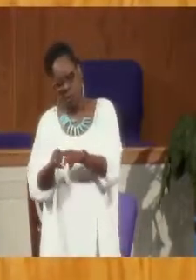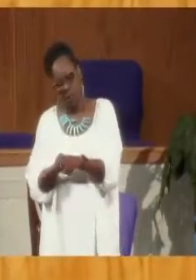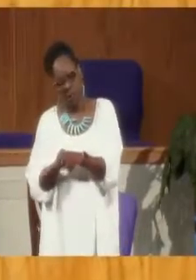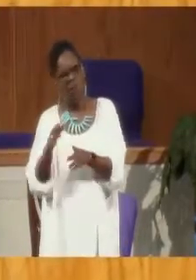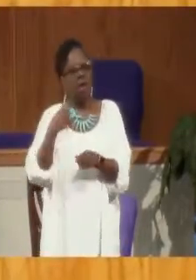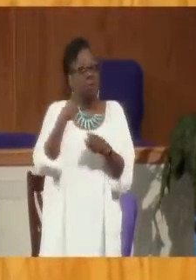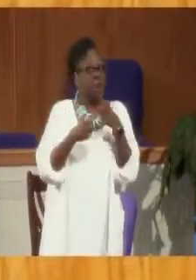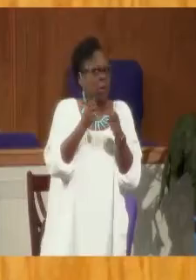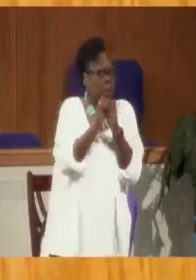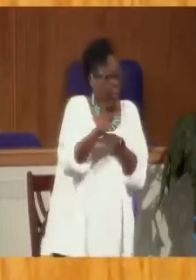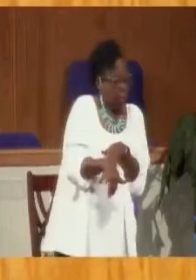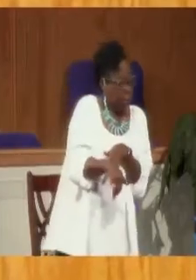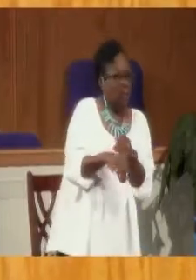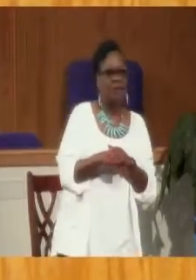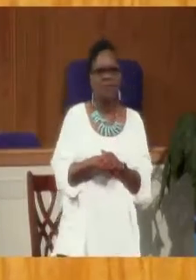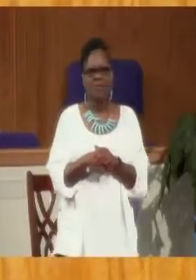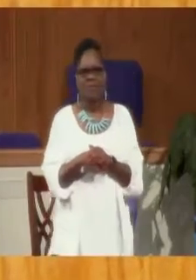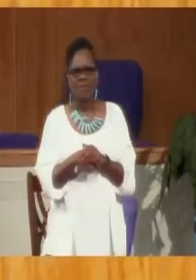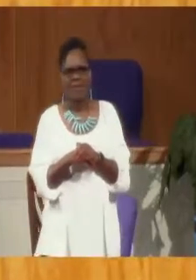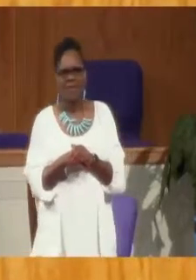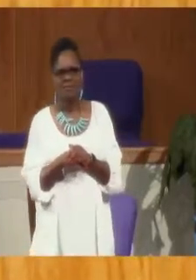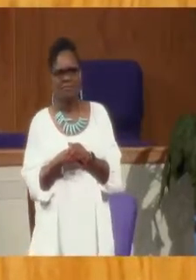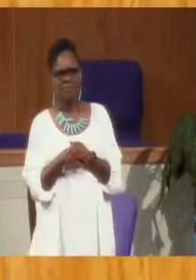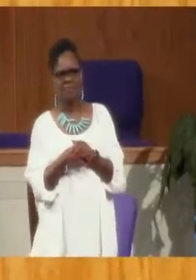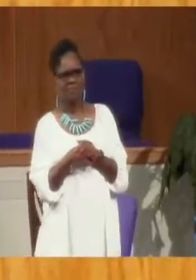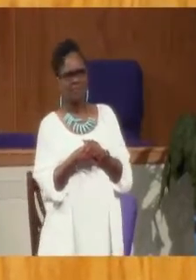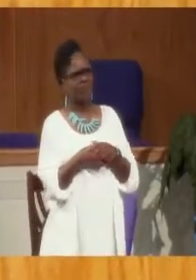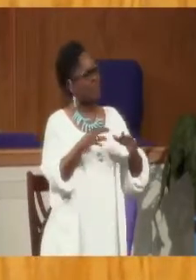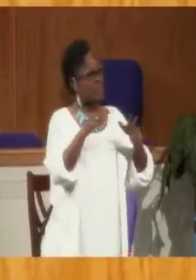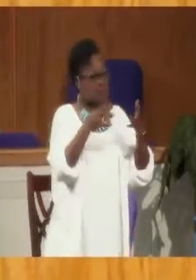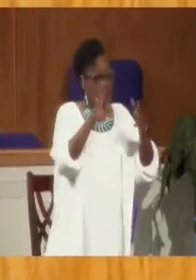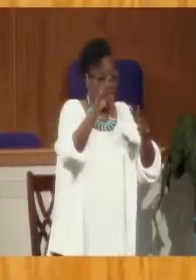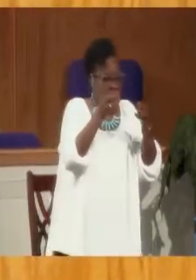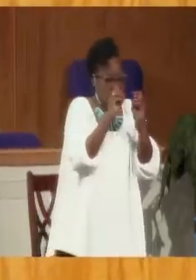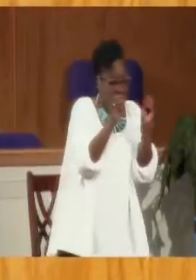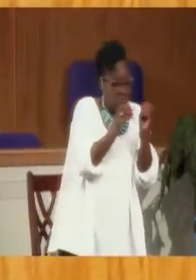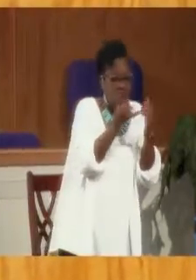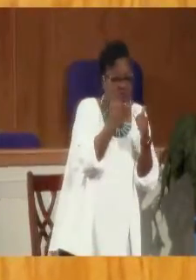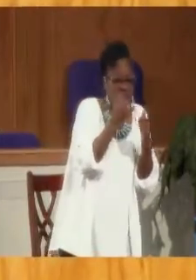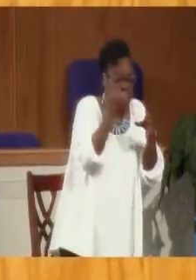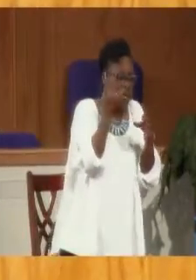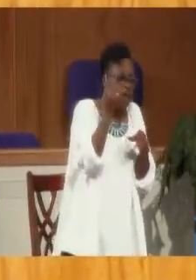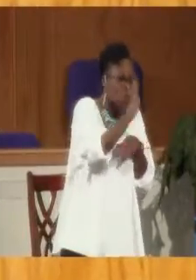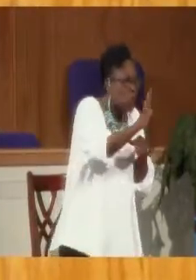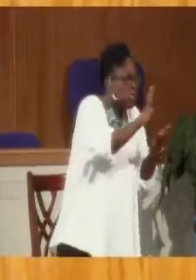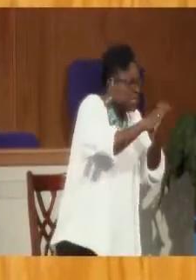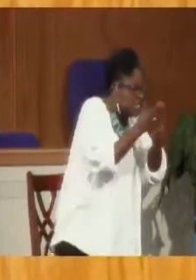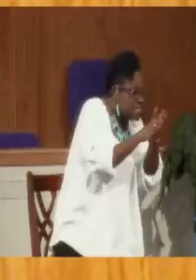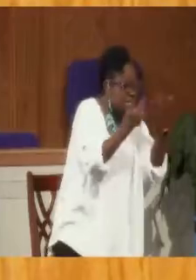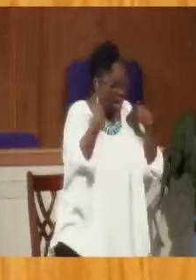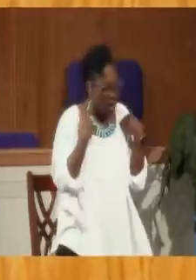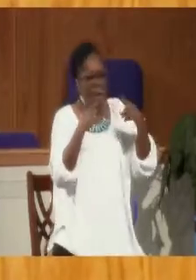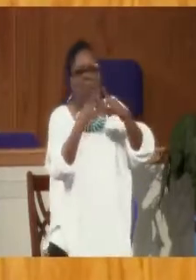that. Ain't nothing bad of being in a city with a graveyard. There's a problem when you're alive living in a